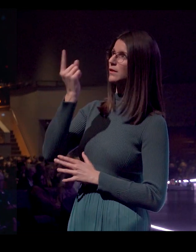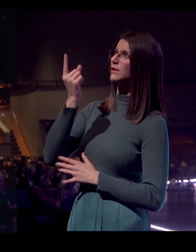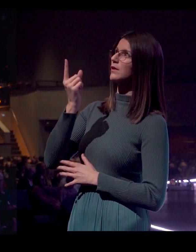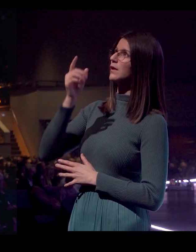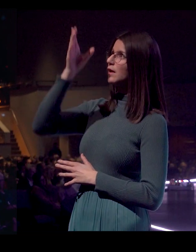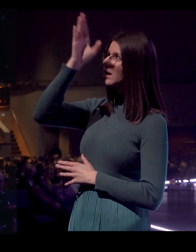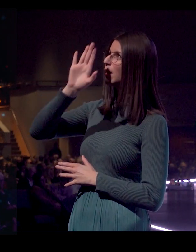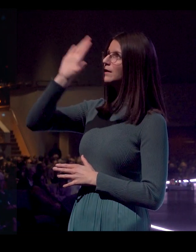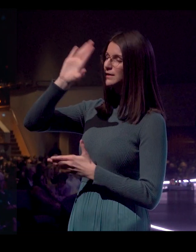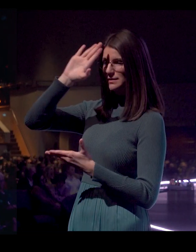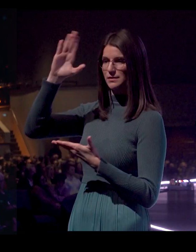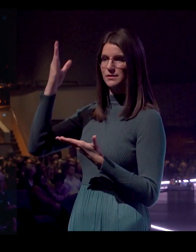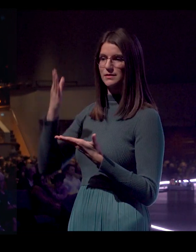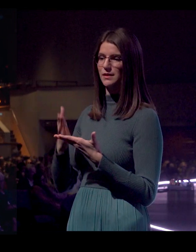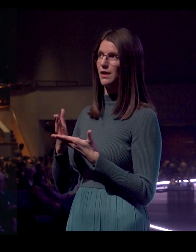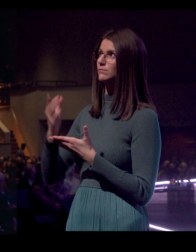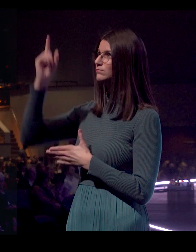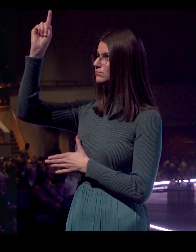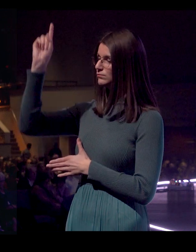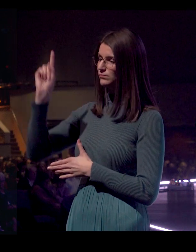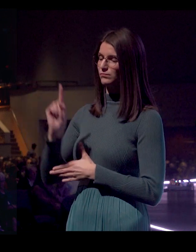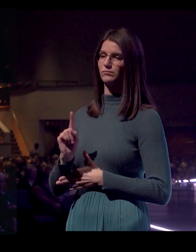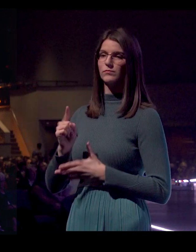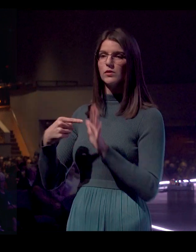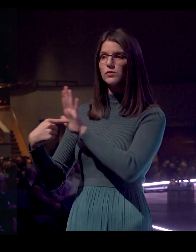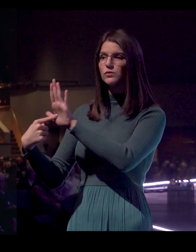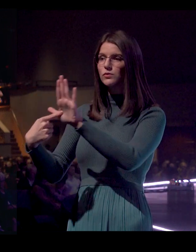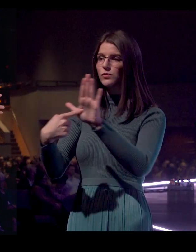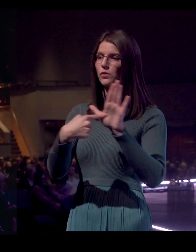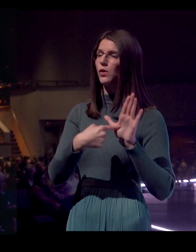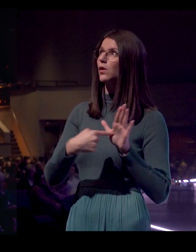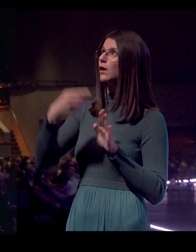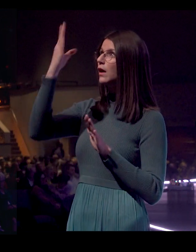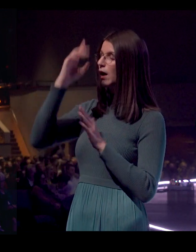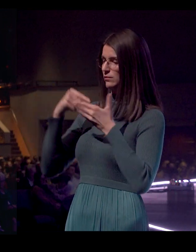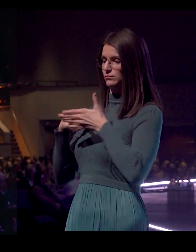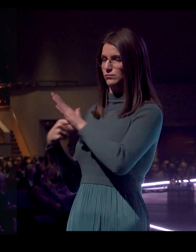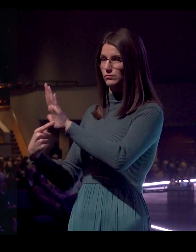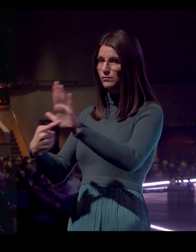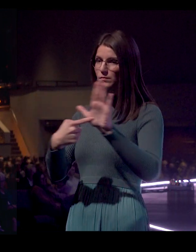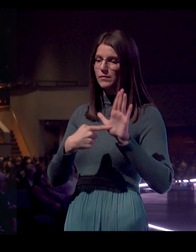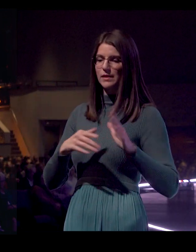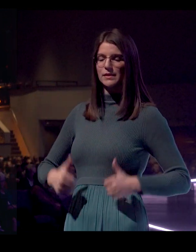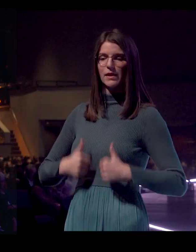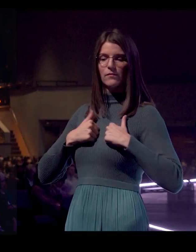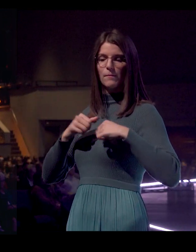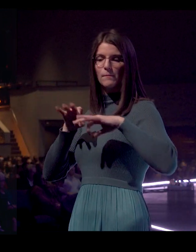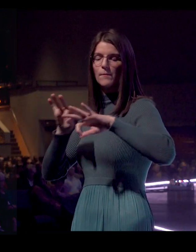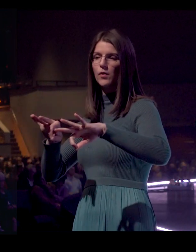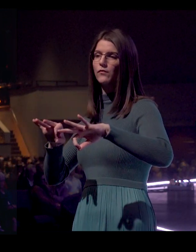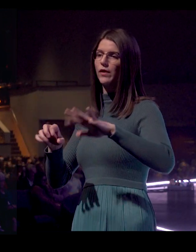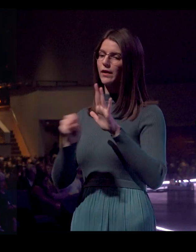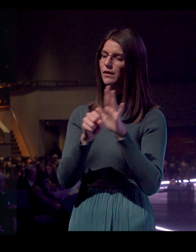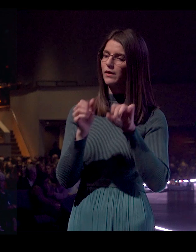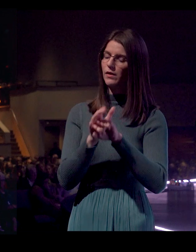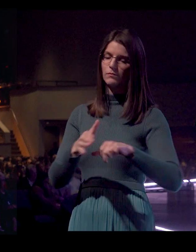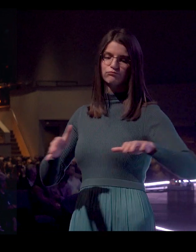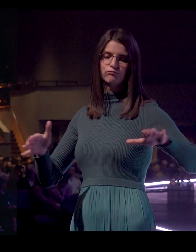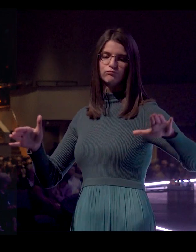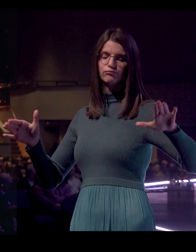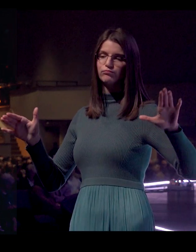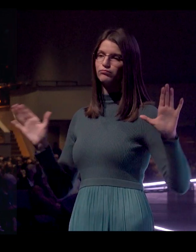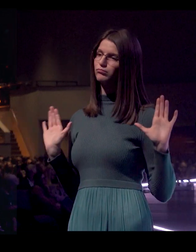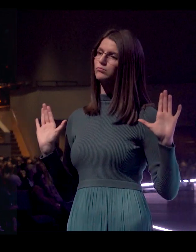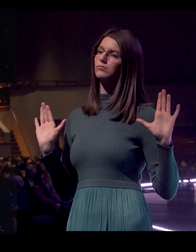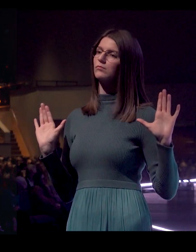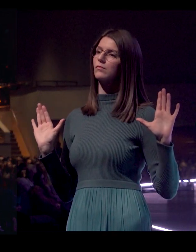who God is, to live a perfect life, to die on a cross for our sins, and to rise again on the third day, to conquer death,